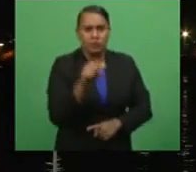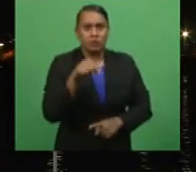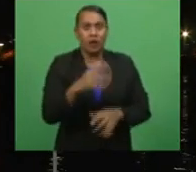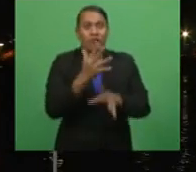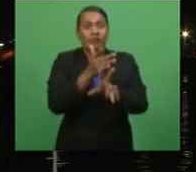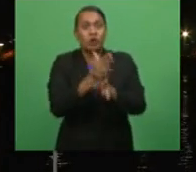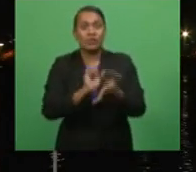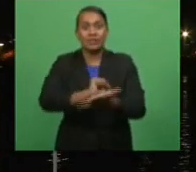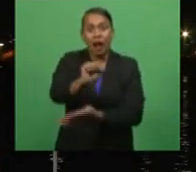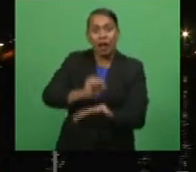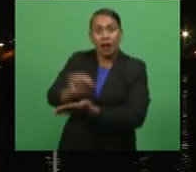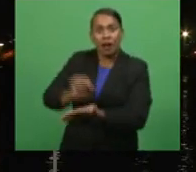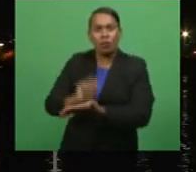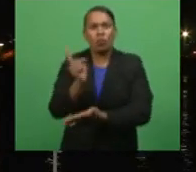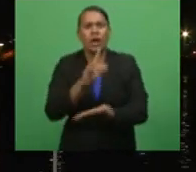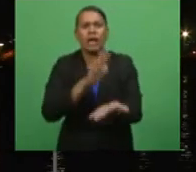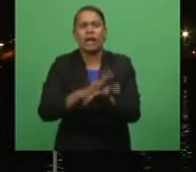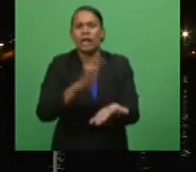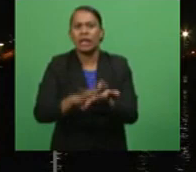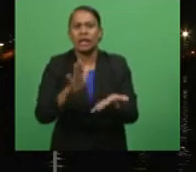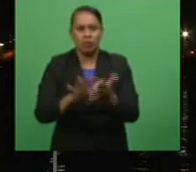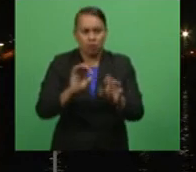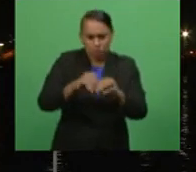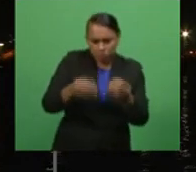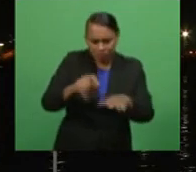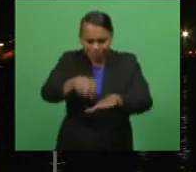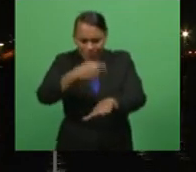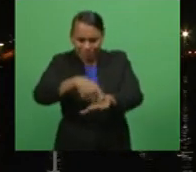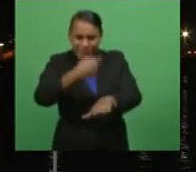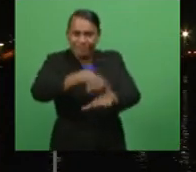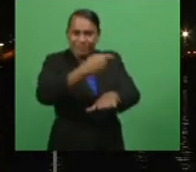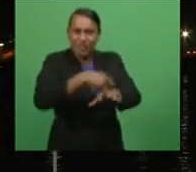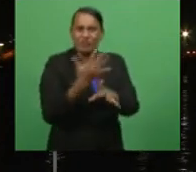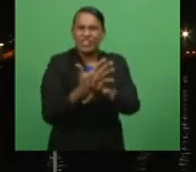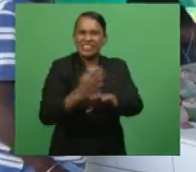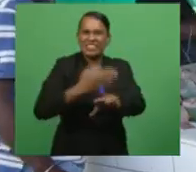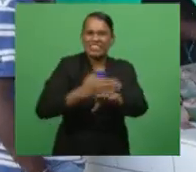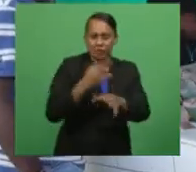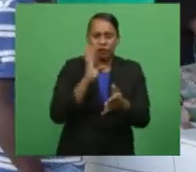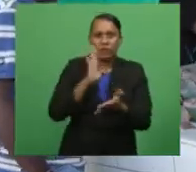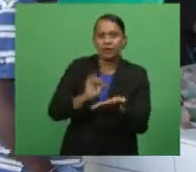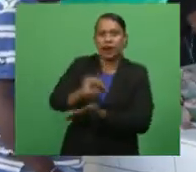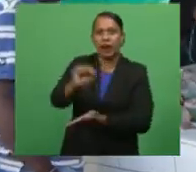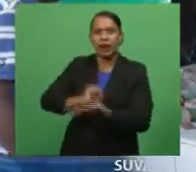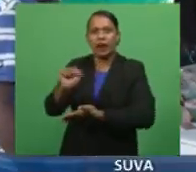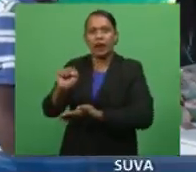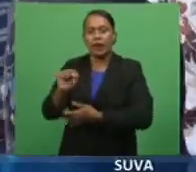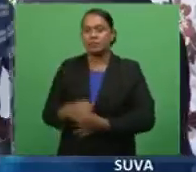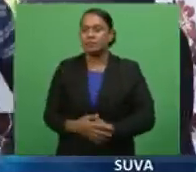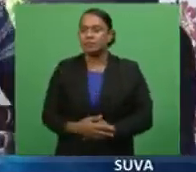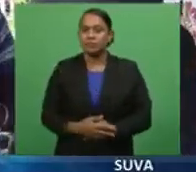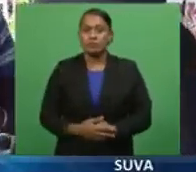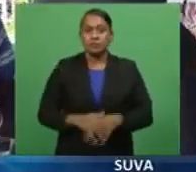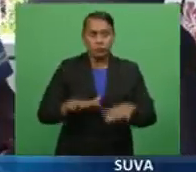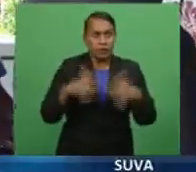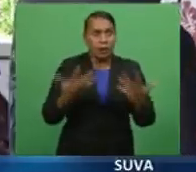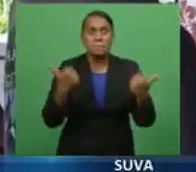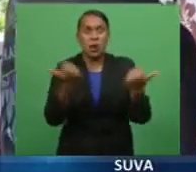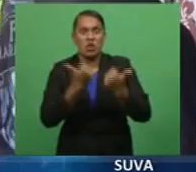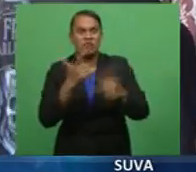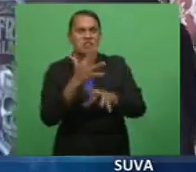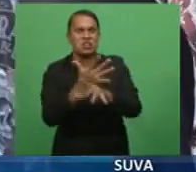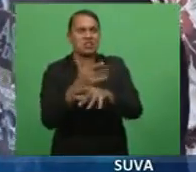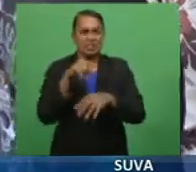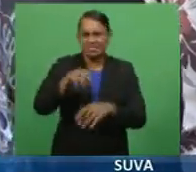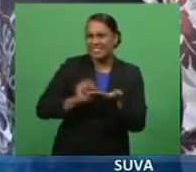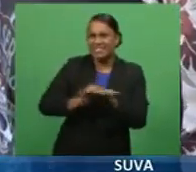have recorded an increase in income. Koroi Tandulala reports. Many fish lovers are willing to spend a